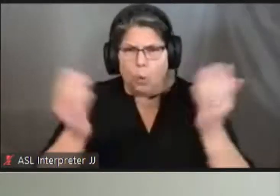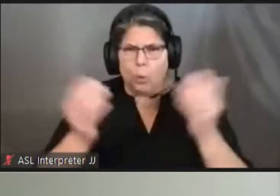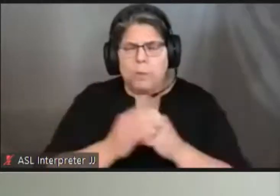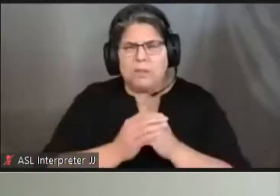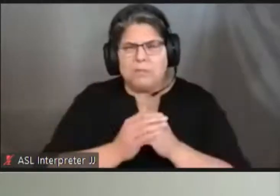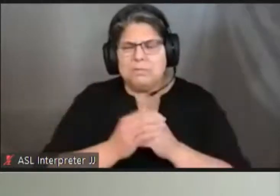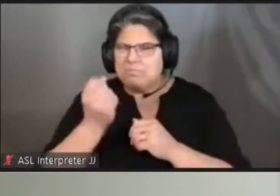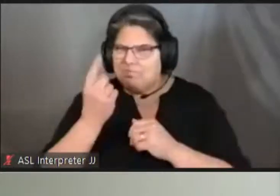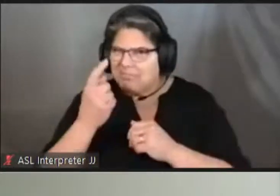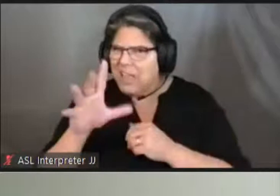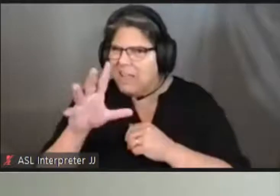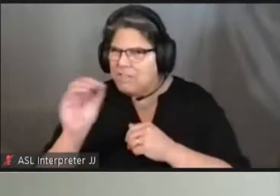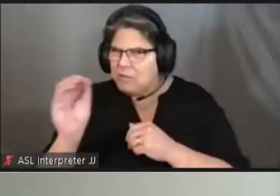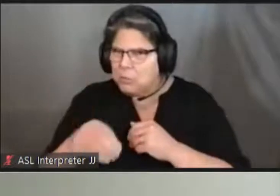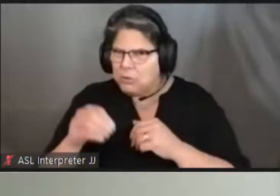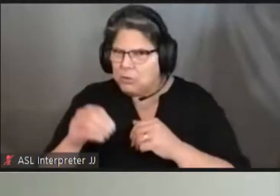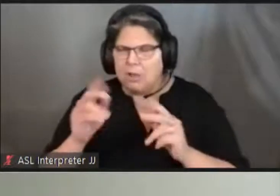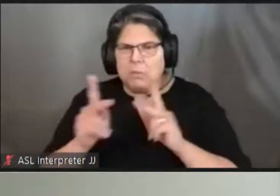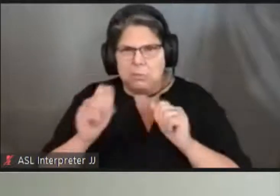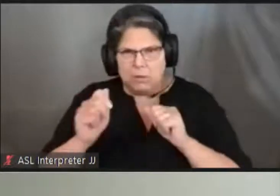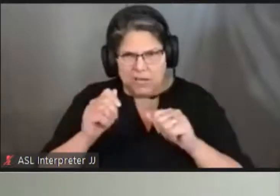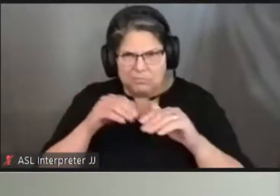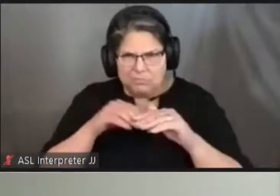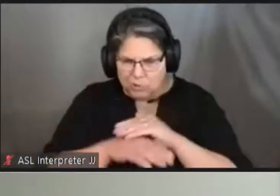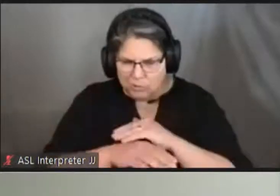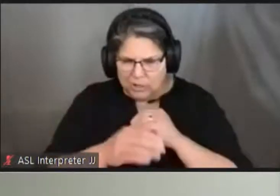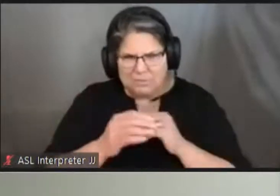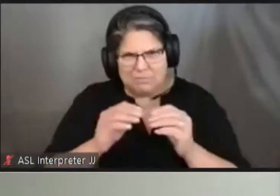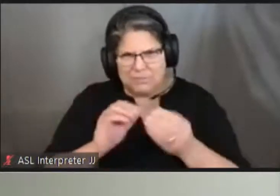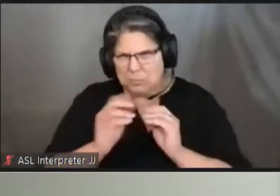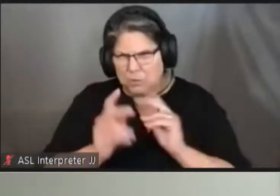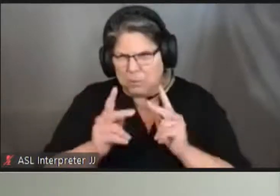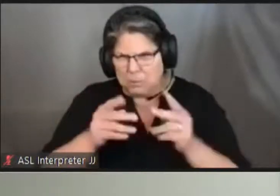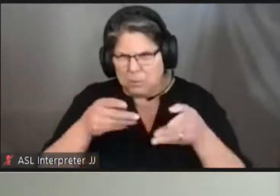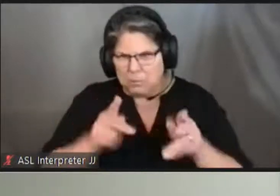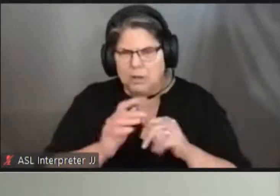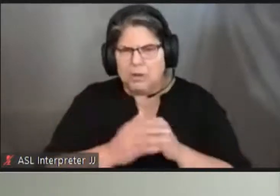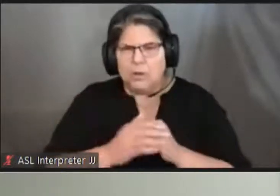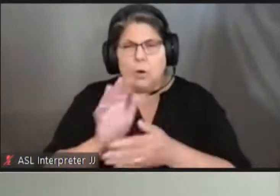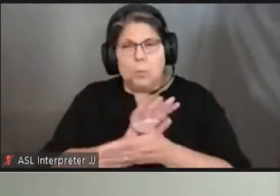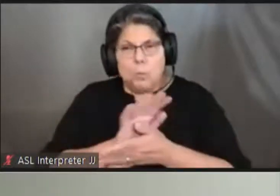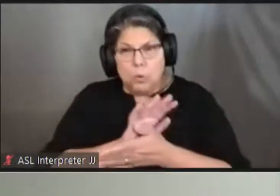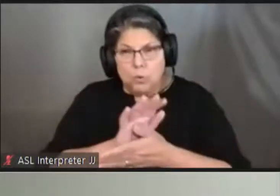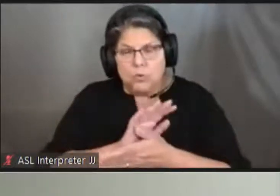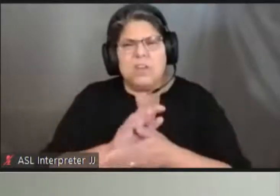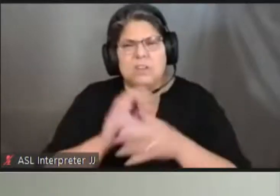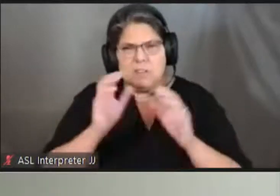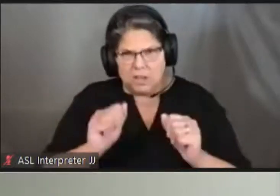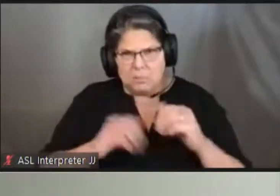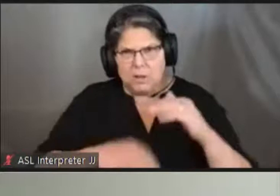50% capacity. Movie theaters will be up to 50% capacity.